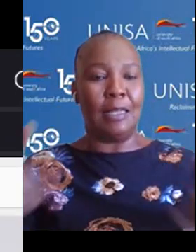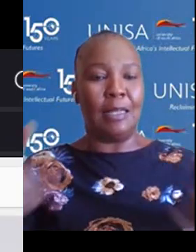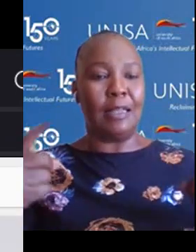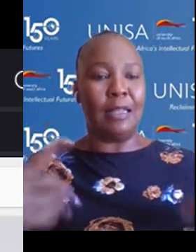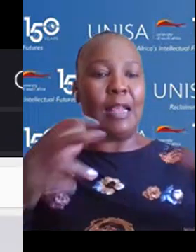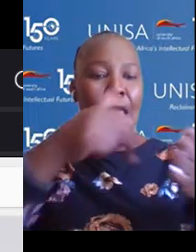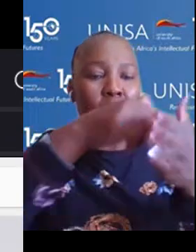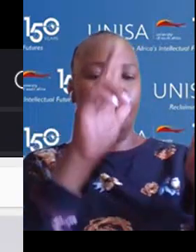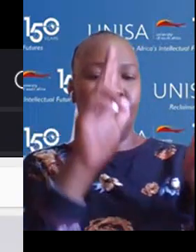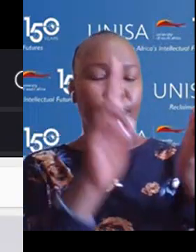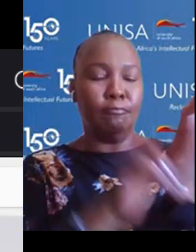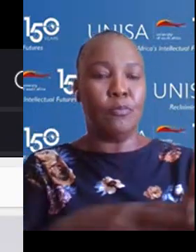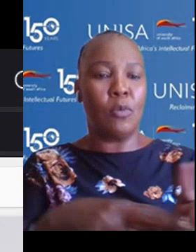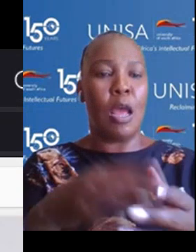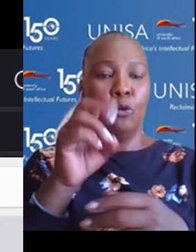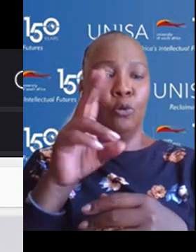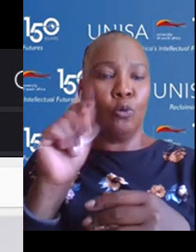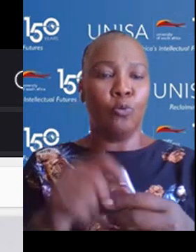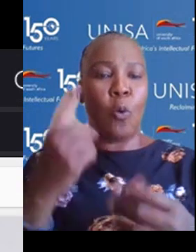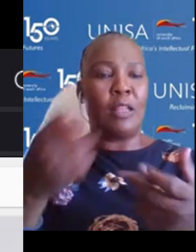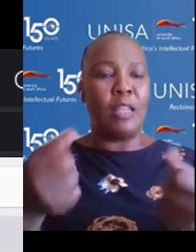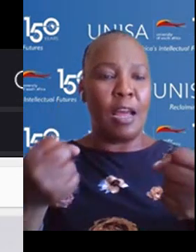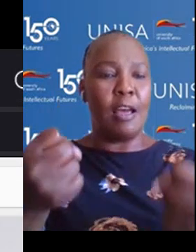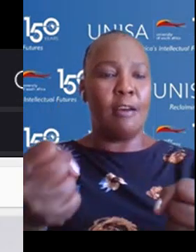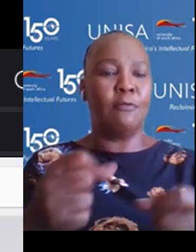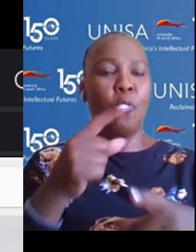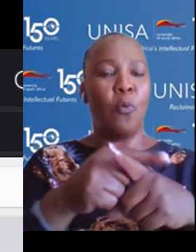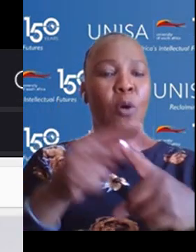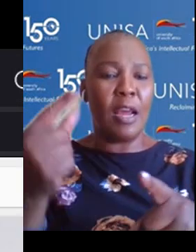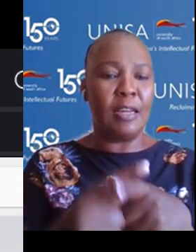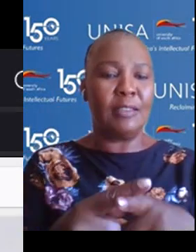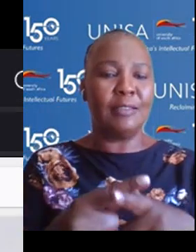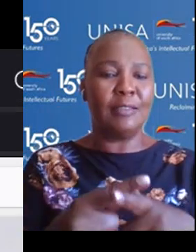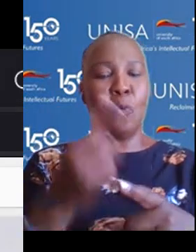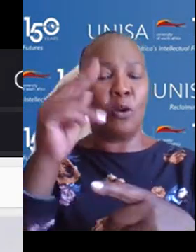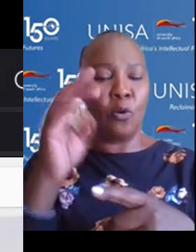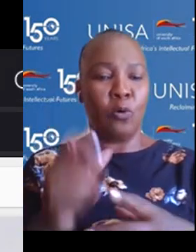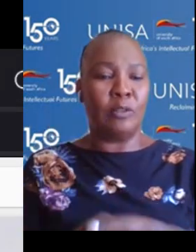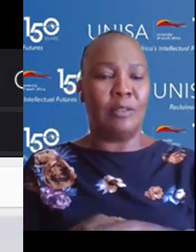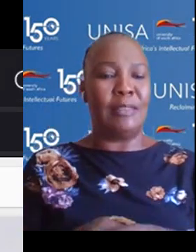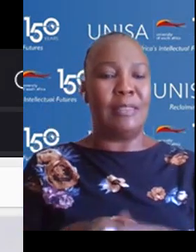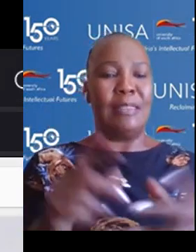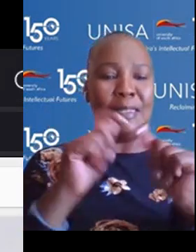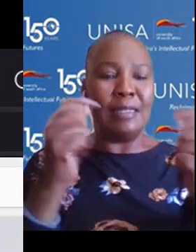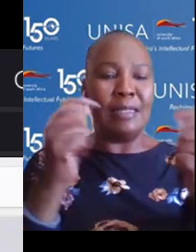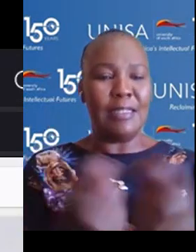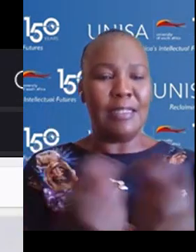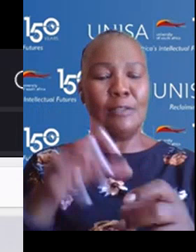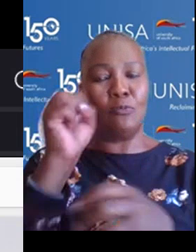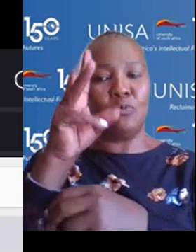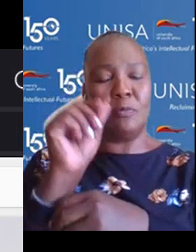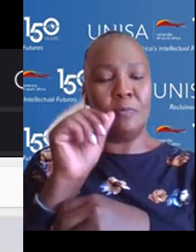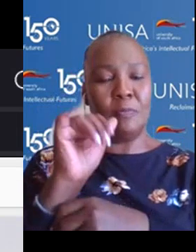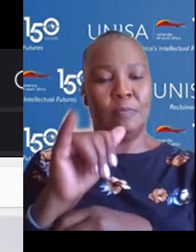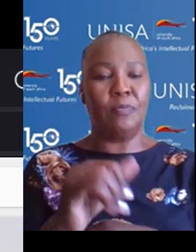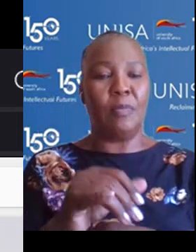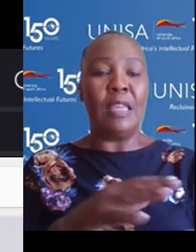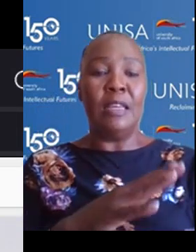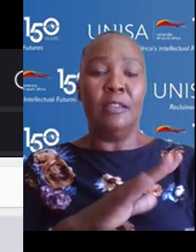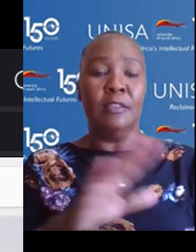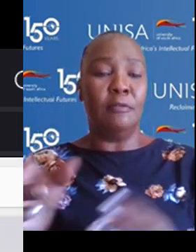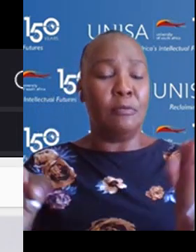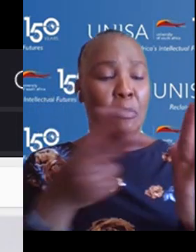to see Outlook, OneDrive, Word, Excel, PowerPoint, OneNote, Teams, and Sway. If you're not